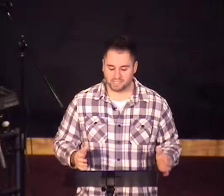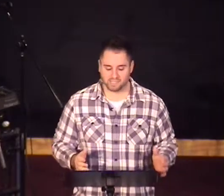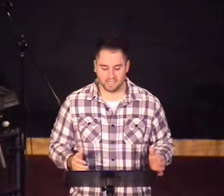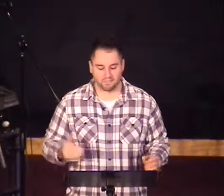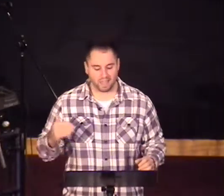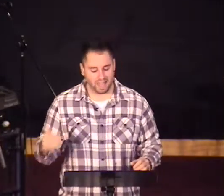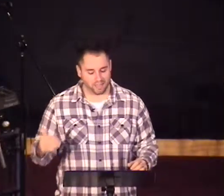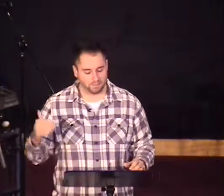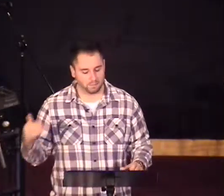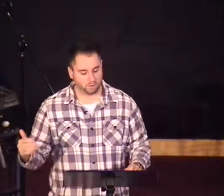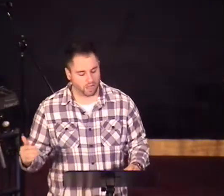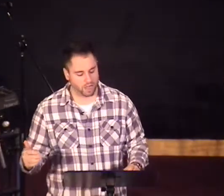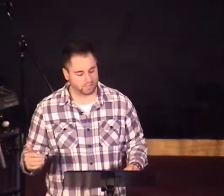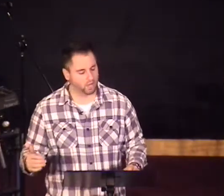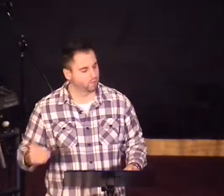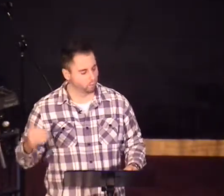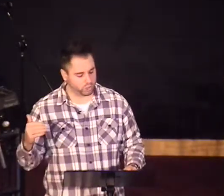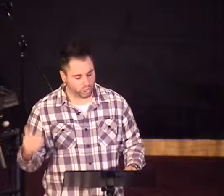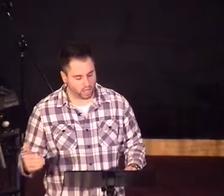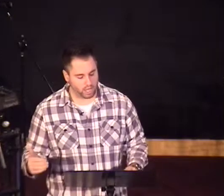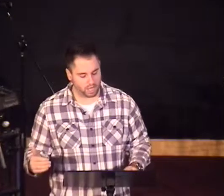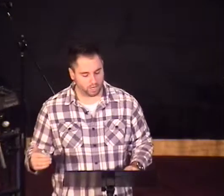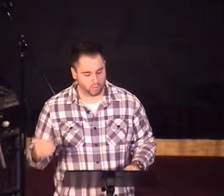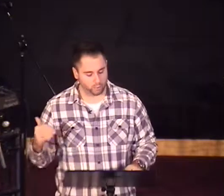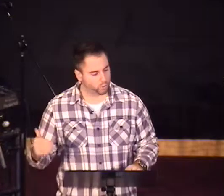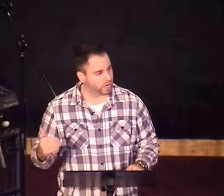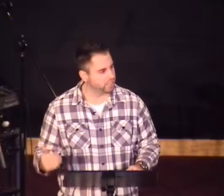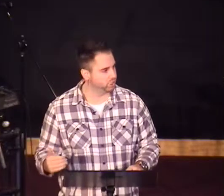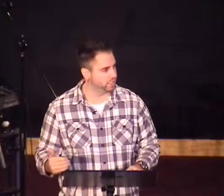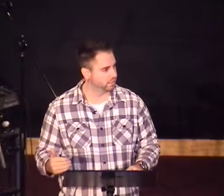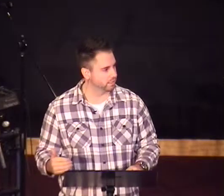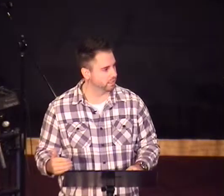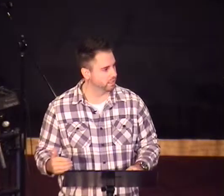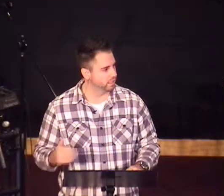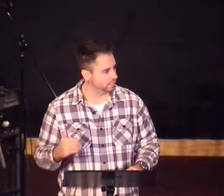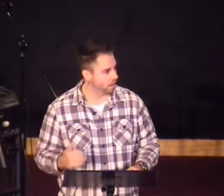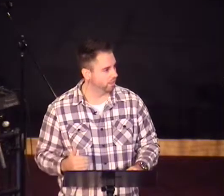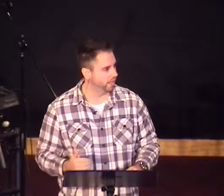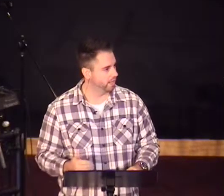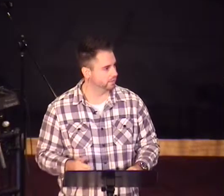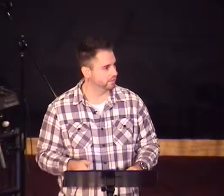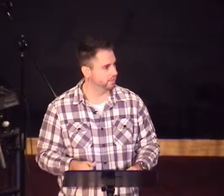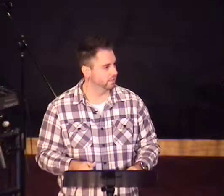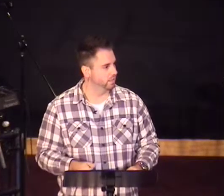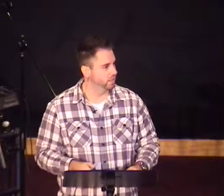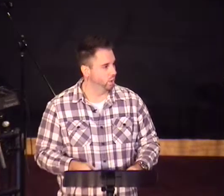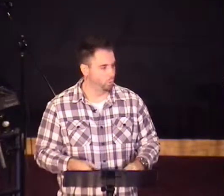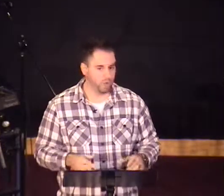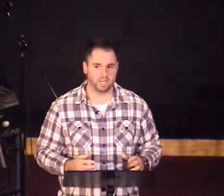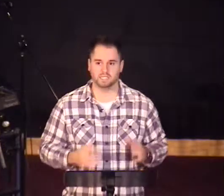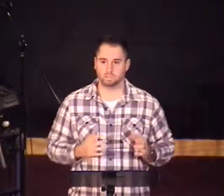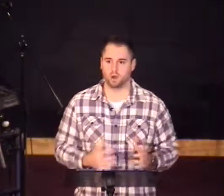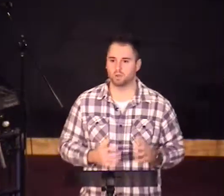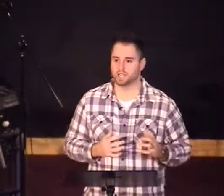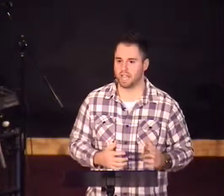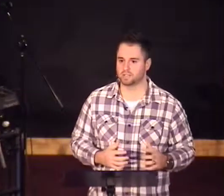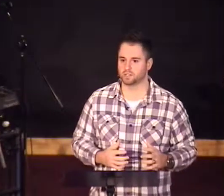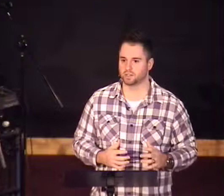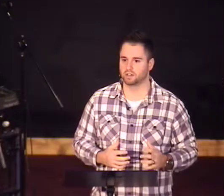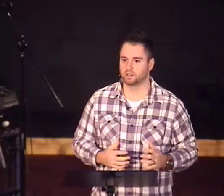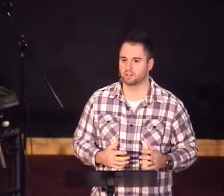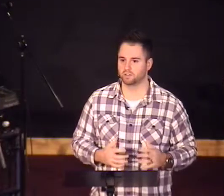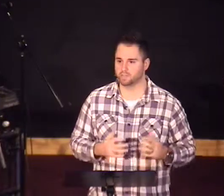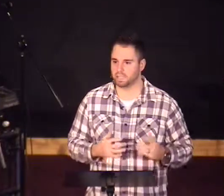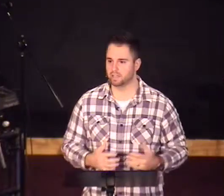and receive the heavenly prize for which God, through Christ Jesus, is calling us. What is Paul's